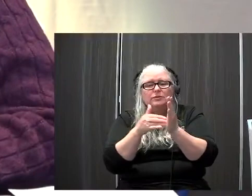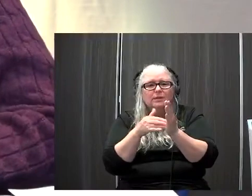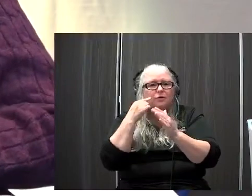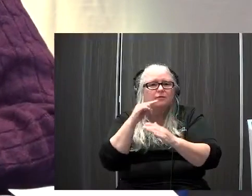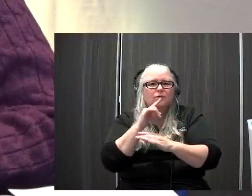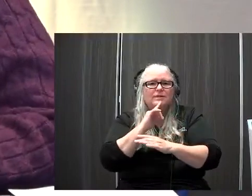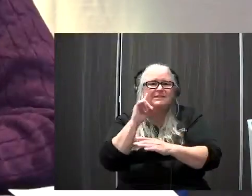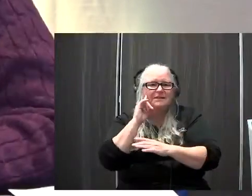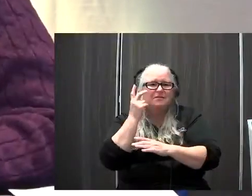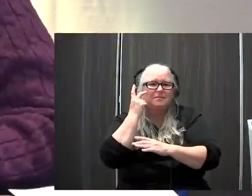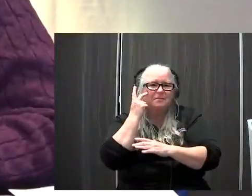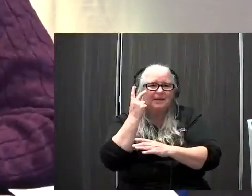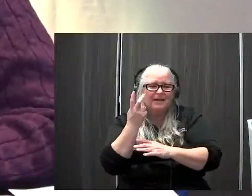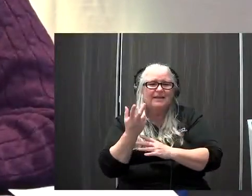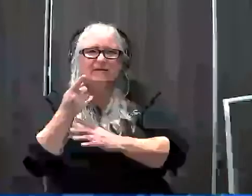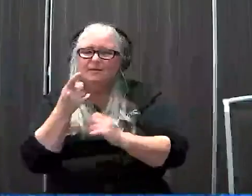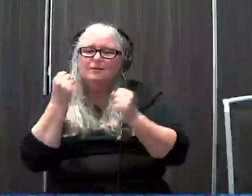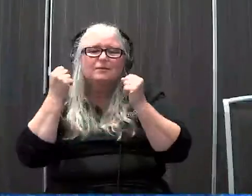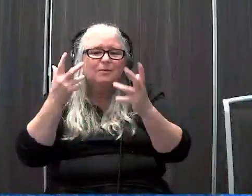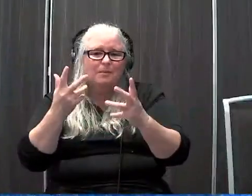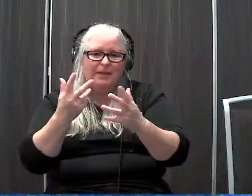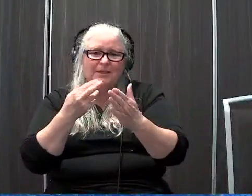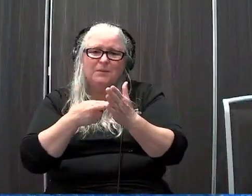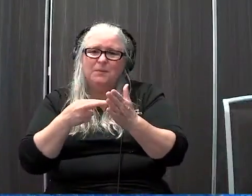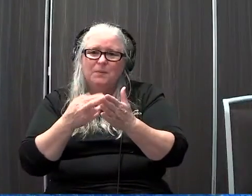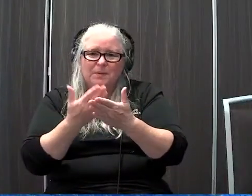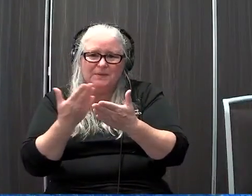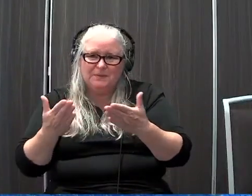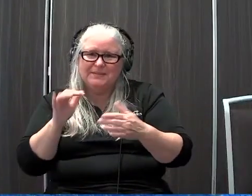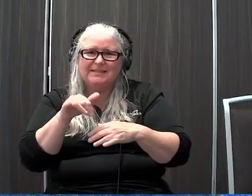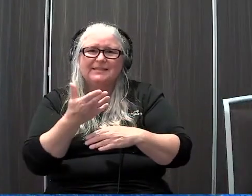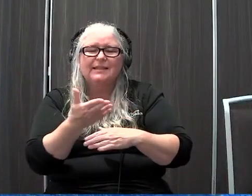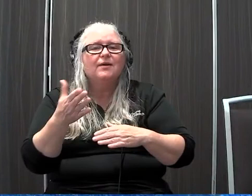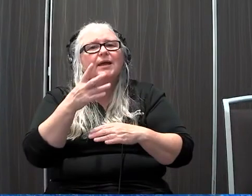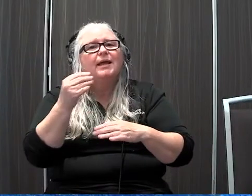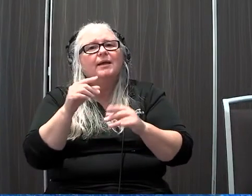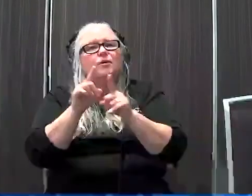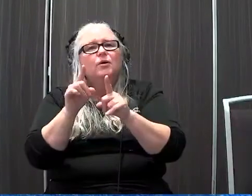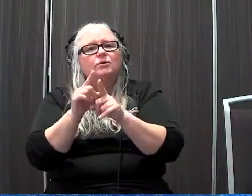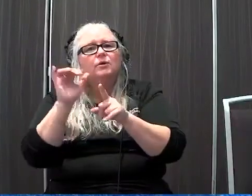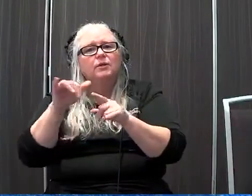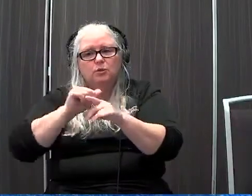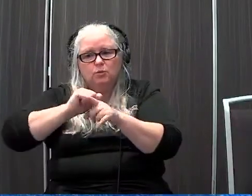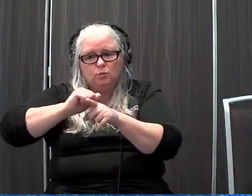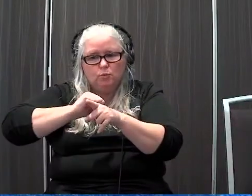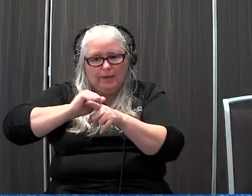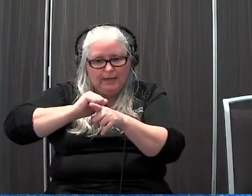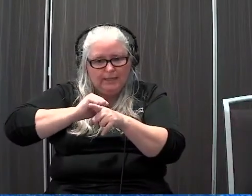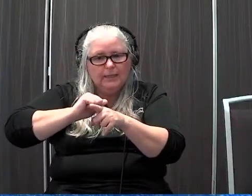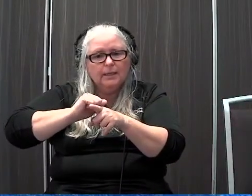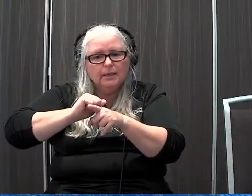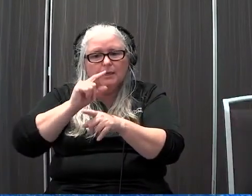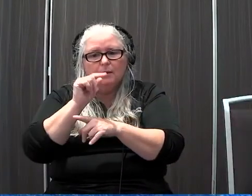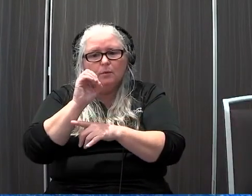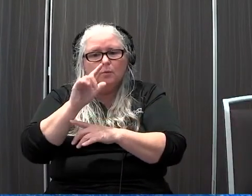amazing resources there. There's also, just to note from that, there is a training module on that it's a